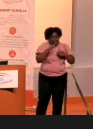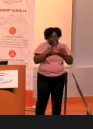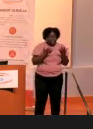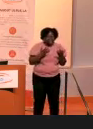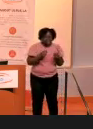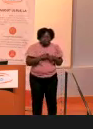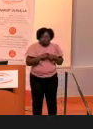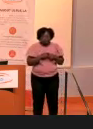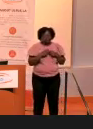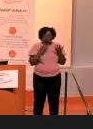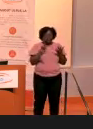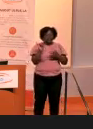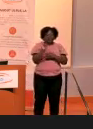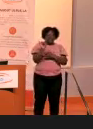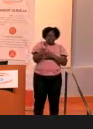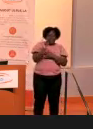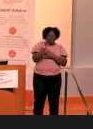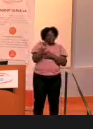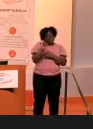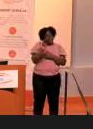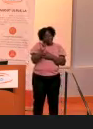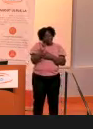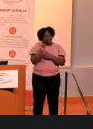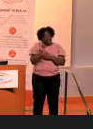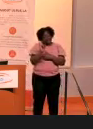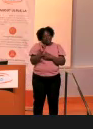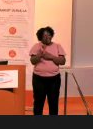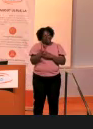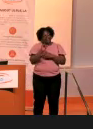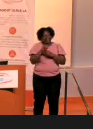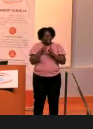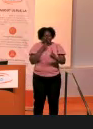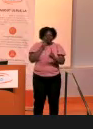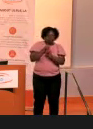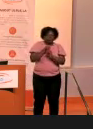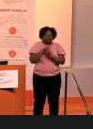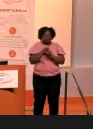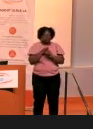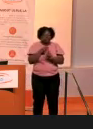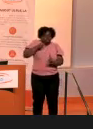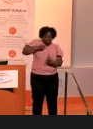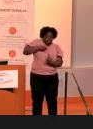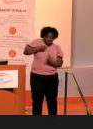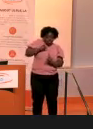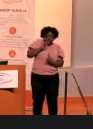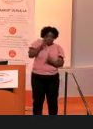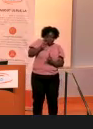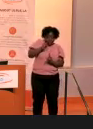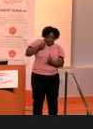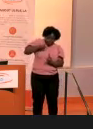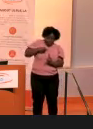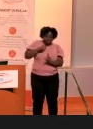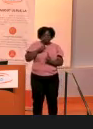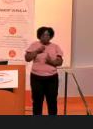I do infections are a known trigger for lupus. COVID has definitely been described as